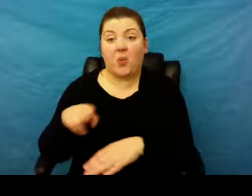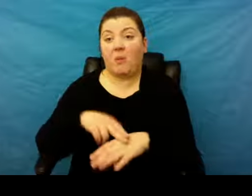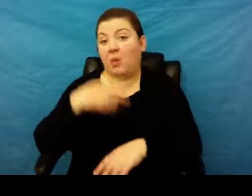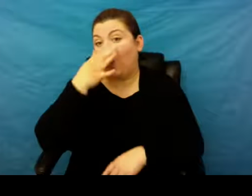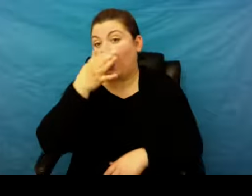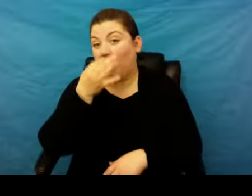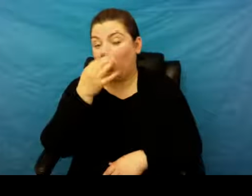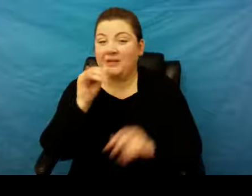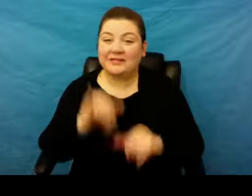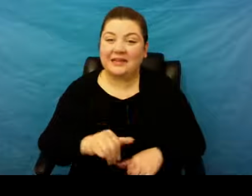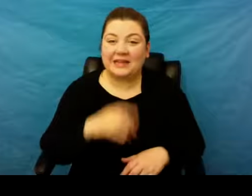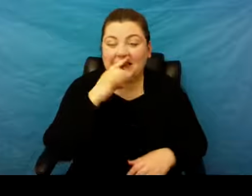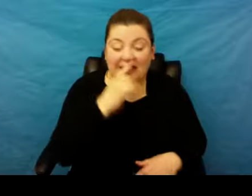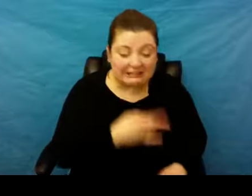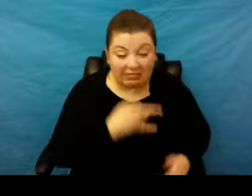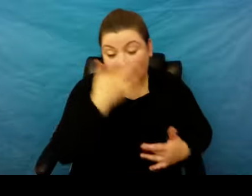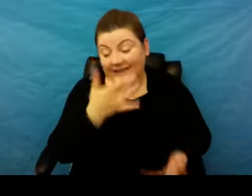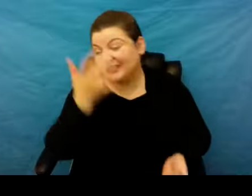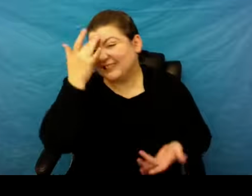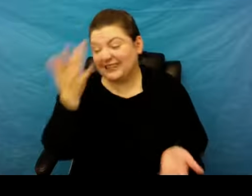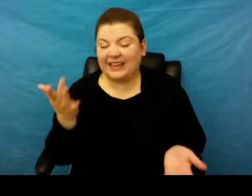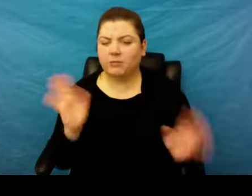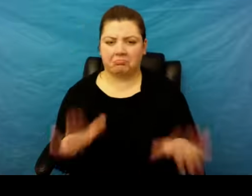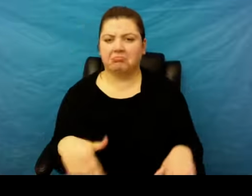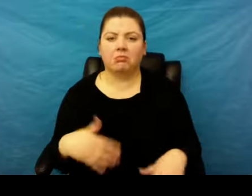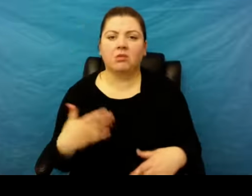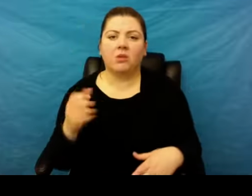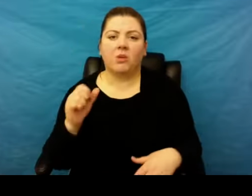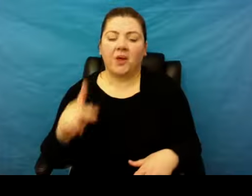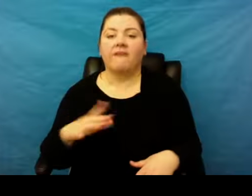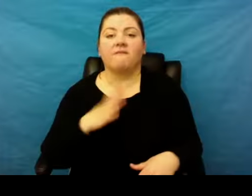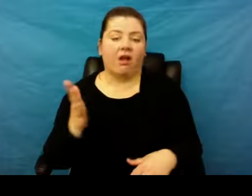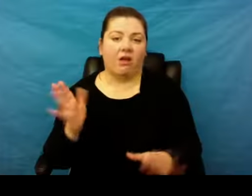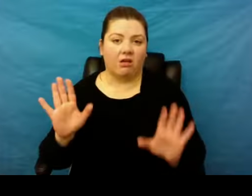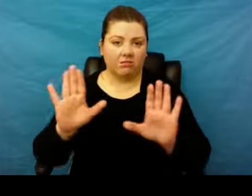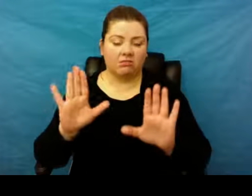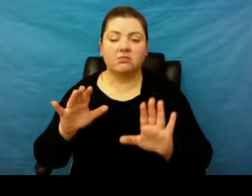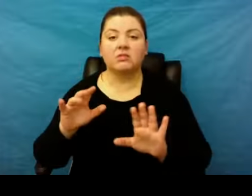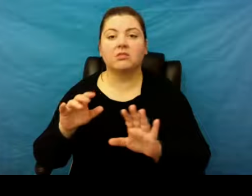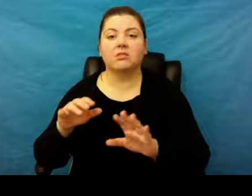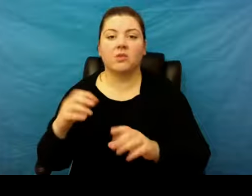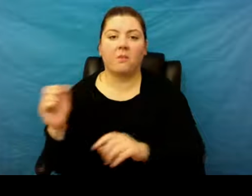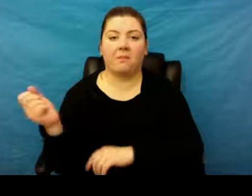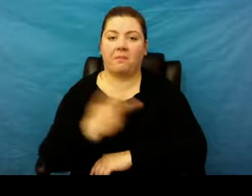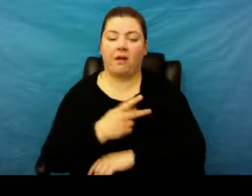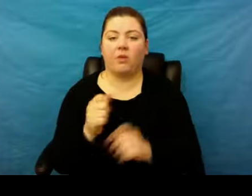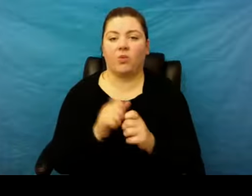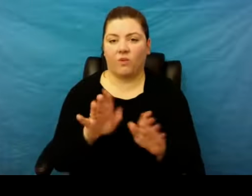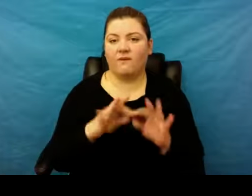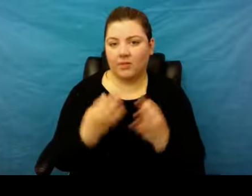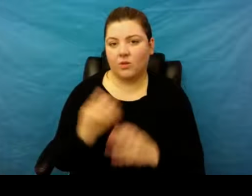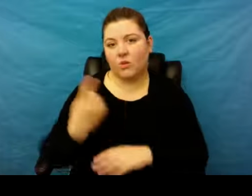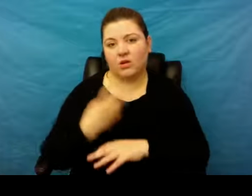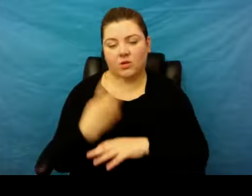have COVID-19. And then you can go back to your completely normal living at home life with your family. So I think it's just important.